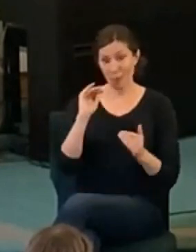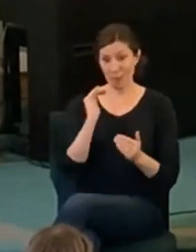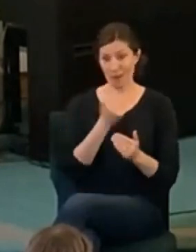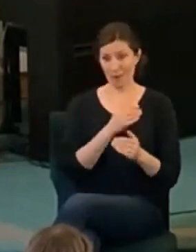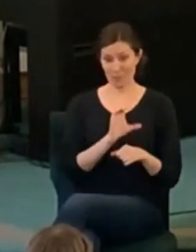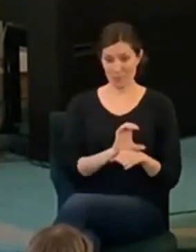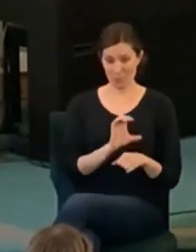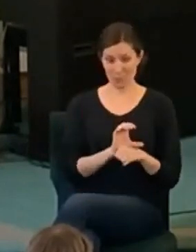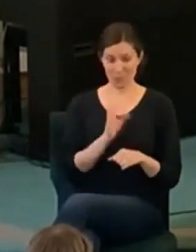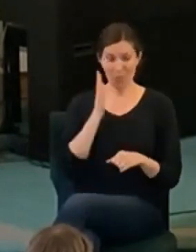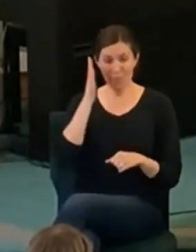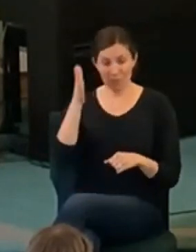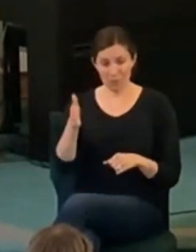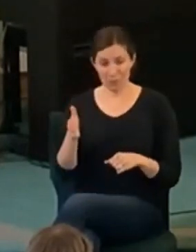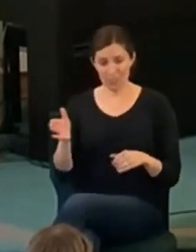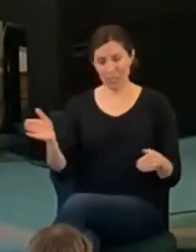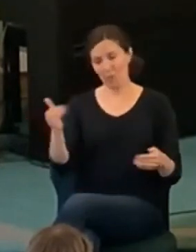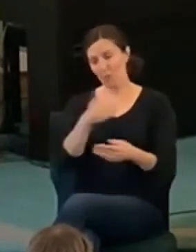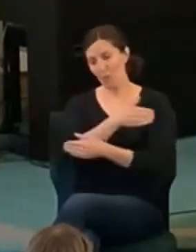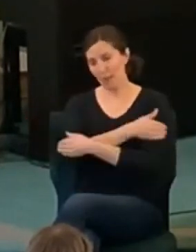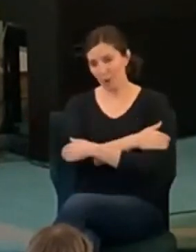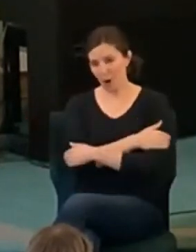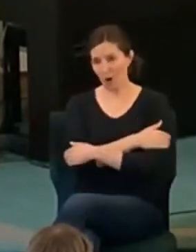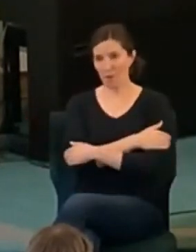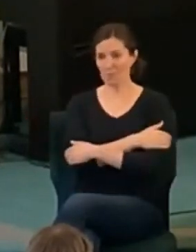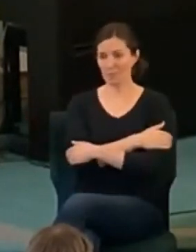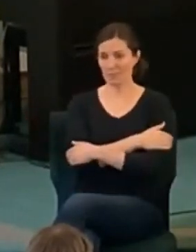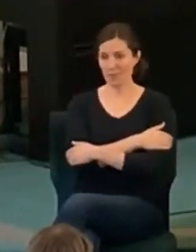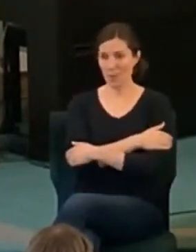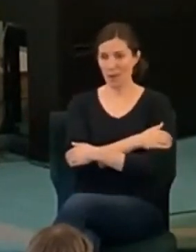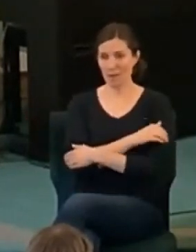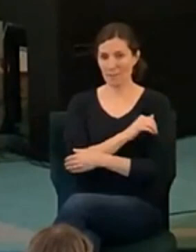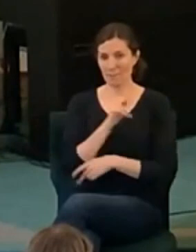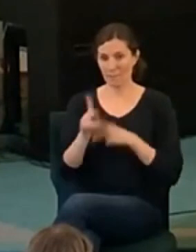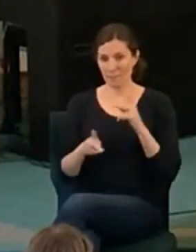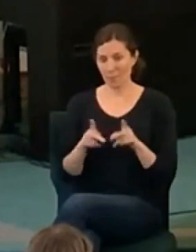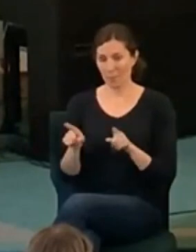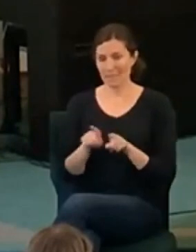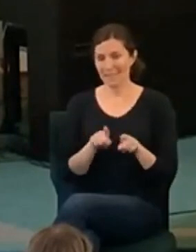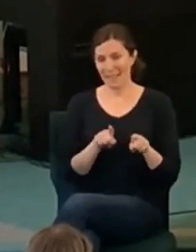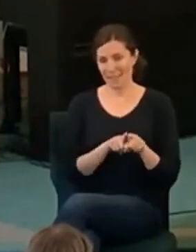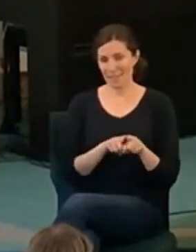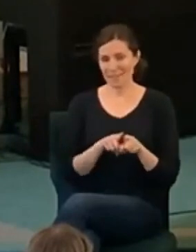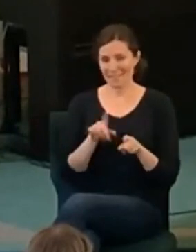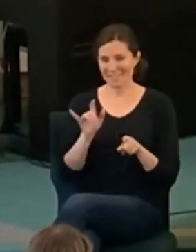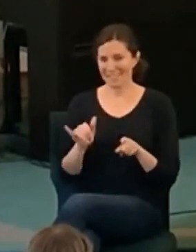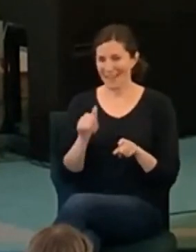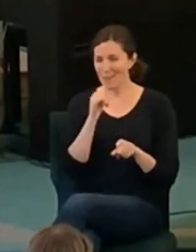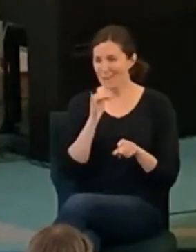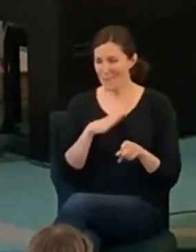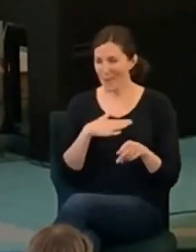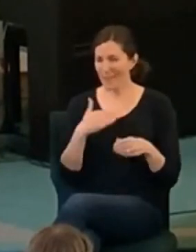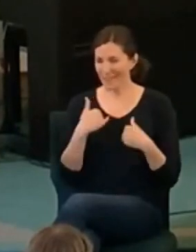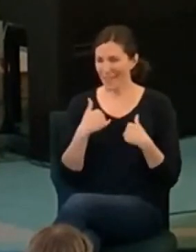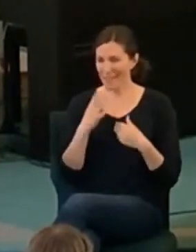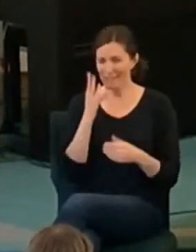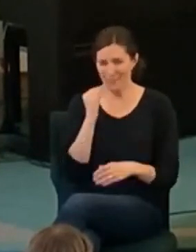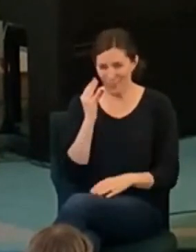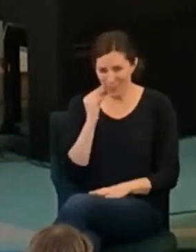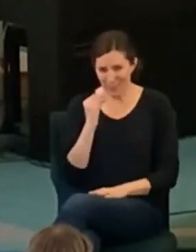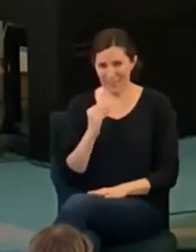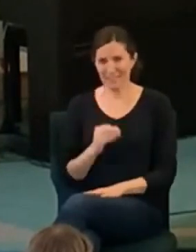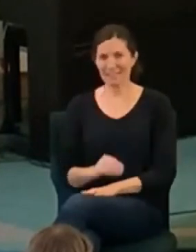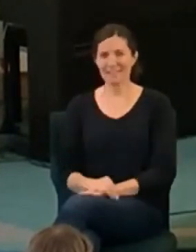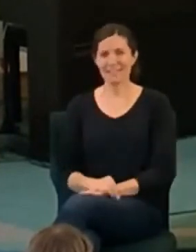and welcome them. We can let them know, you know, I know you're new here. We're not perfect people, but we love each other and we